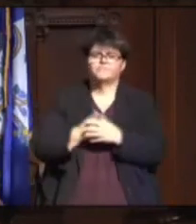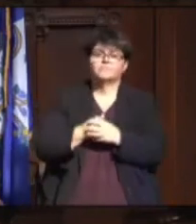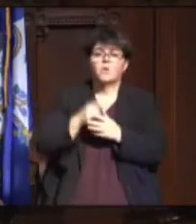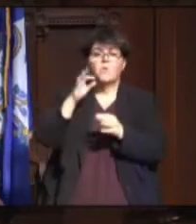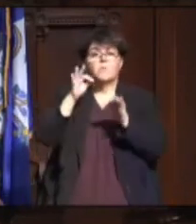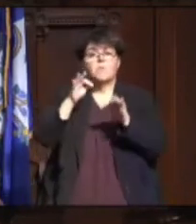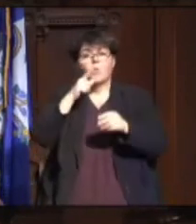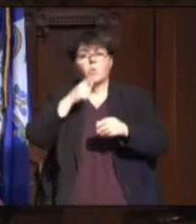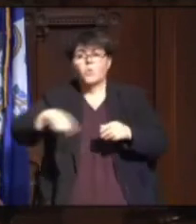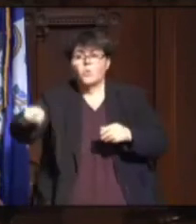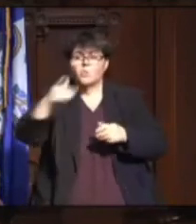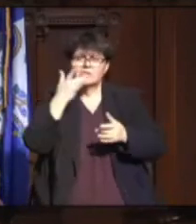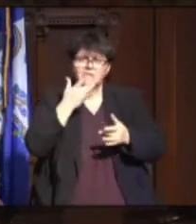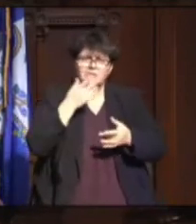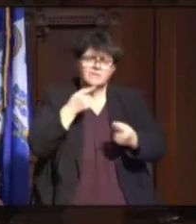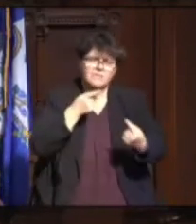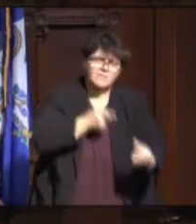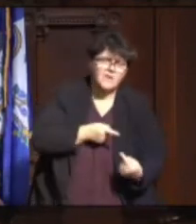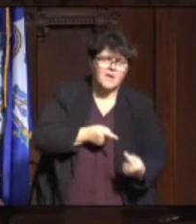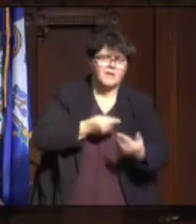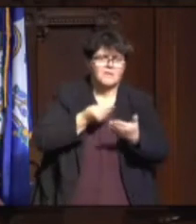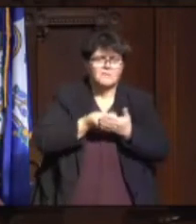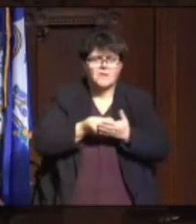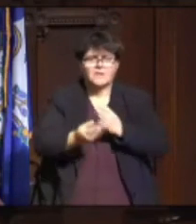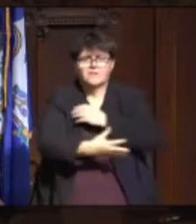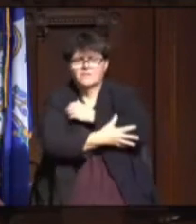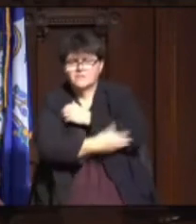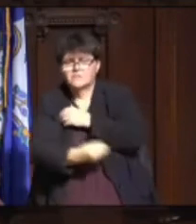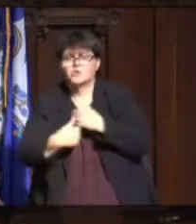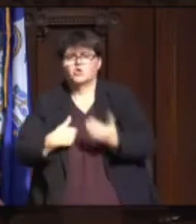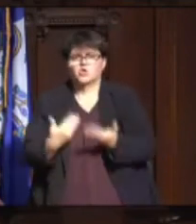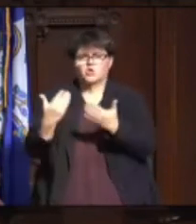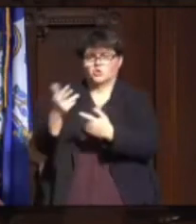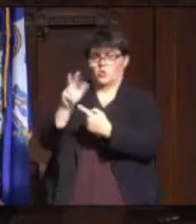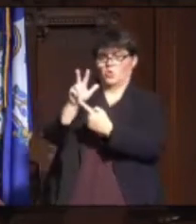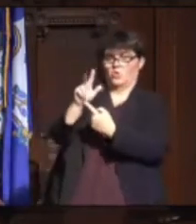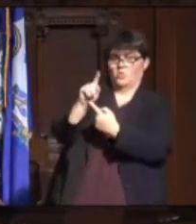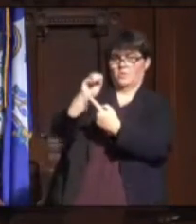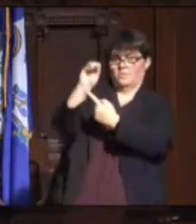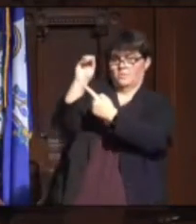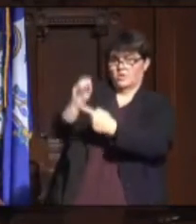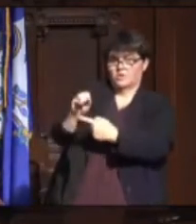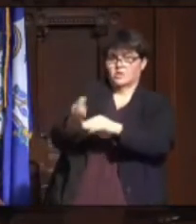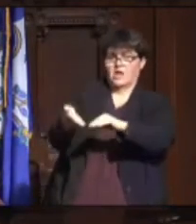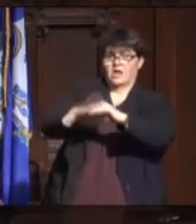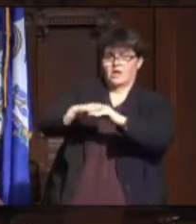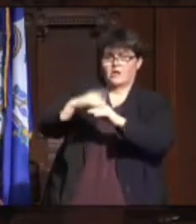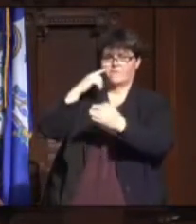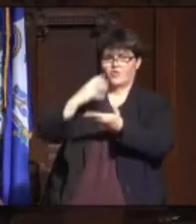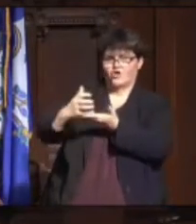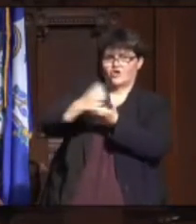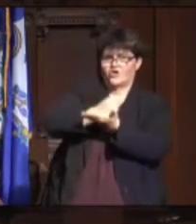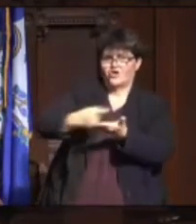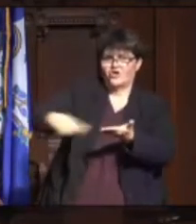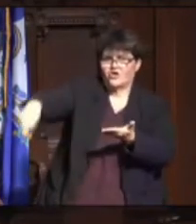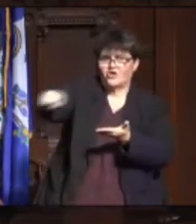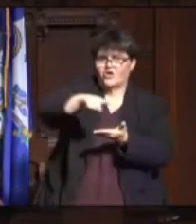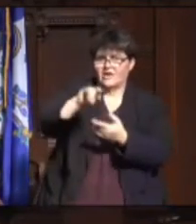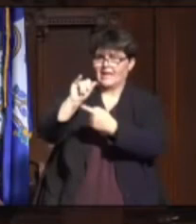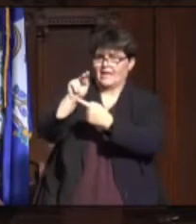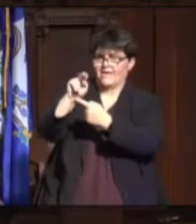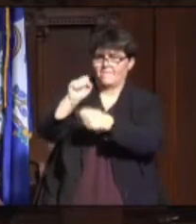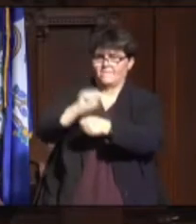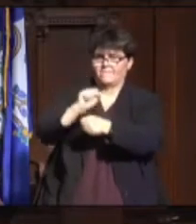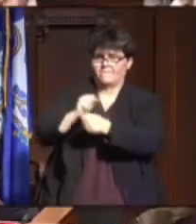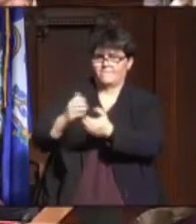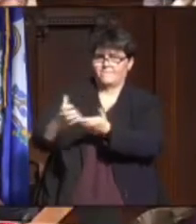a 31% increase in the earned income tax credit. What do you say, Marty?